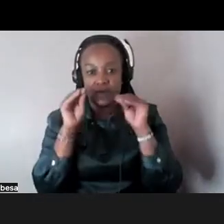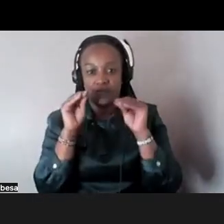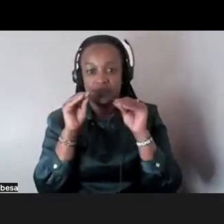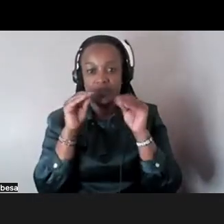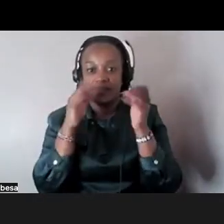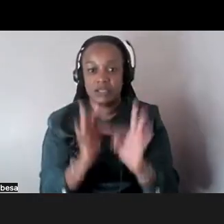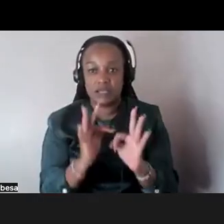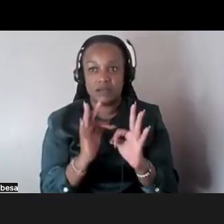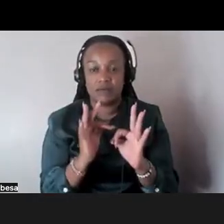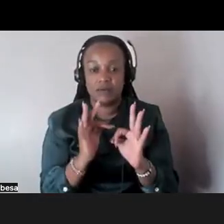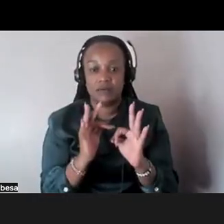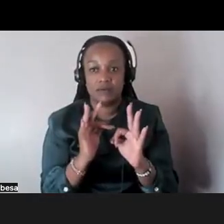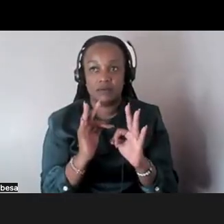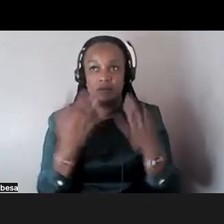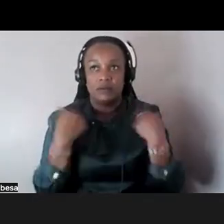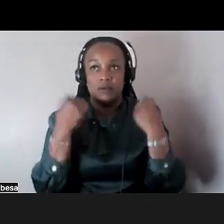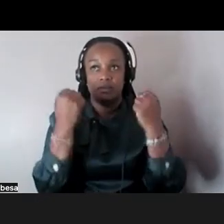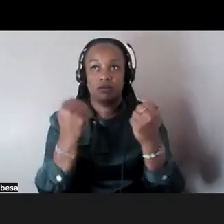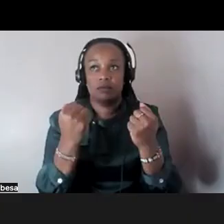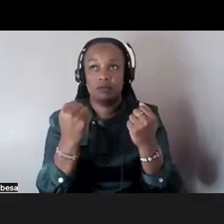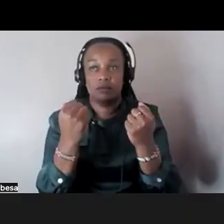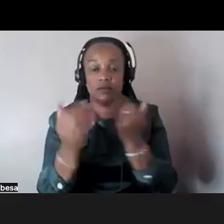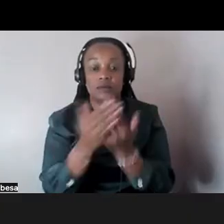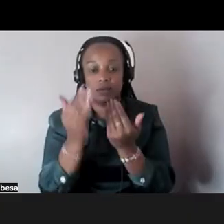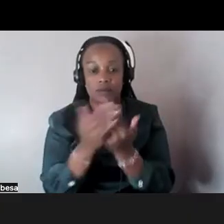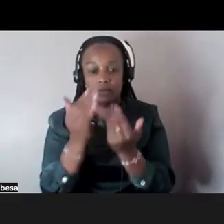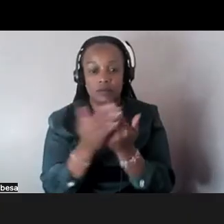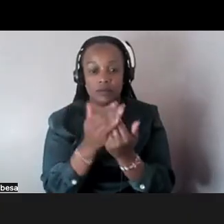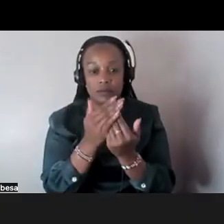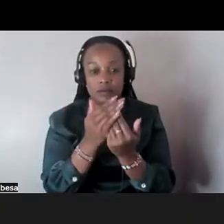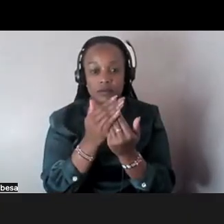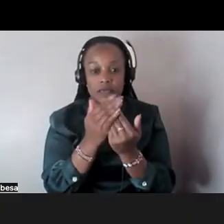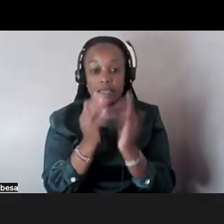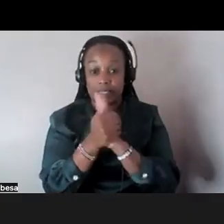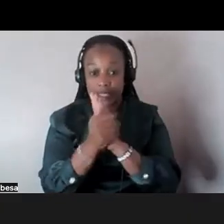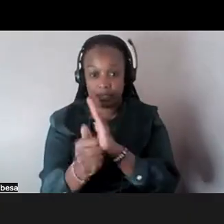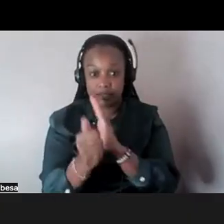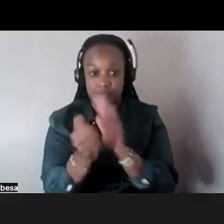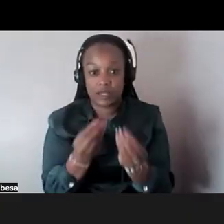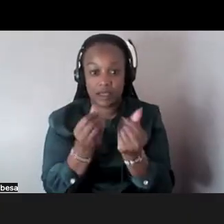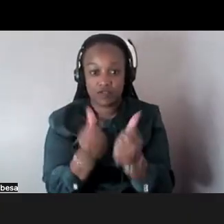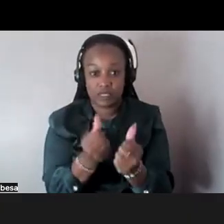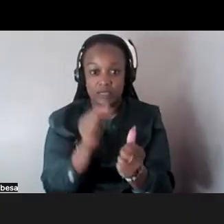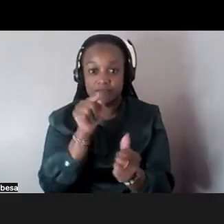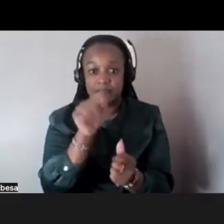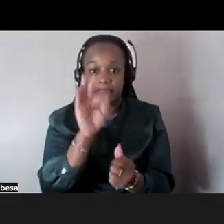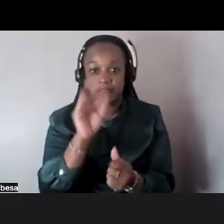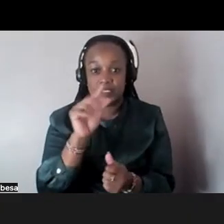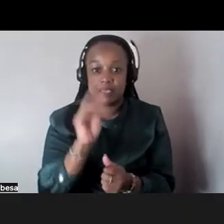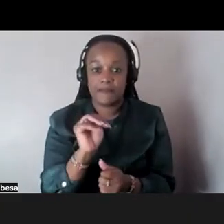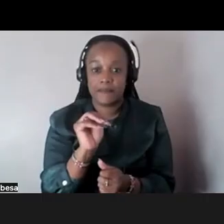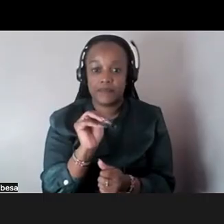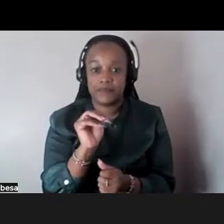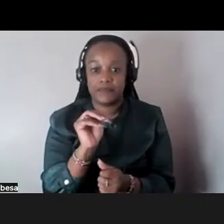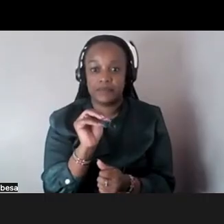healthcare workers are supposed to have the knowledge and the skills to address FGM through prevention and response,